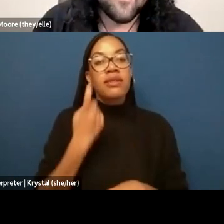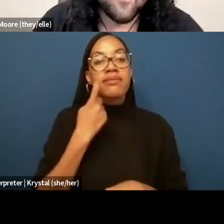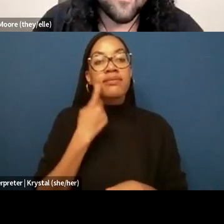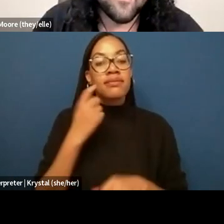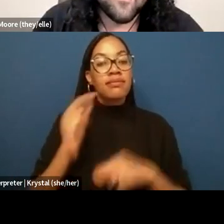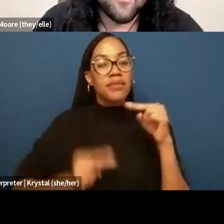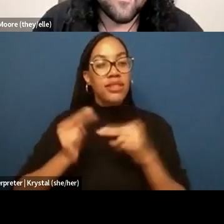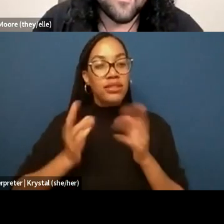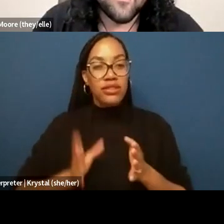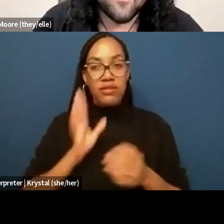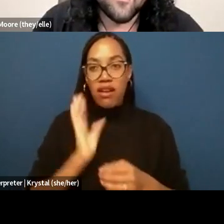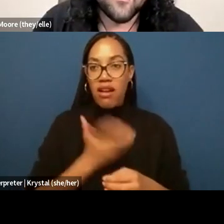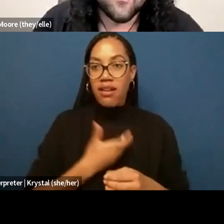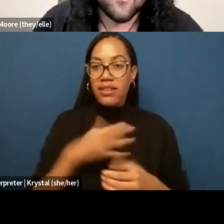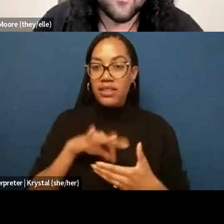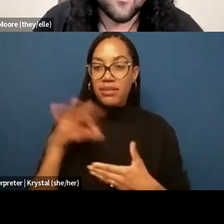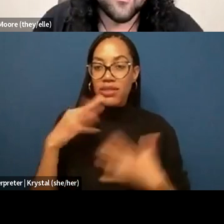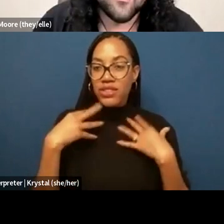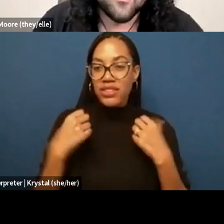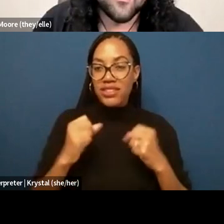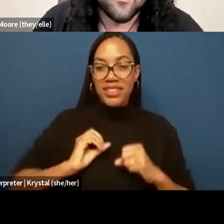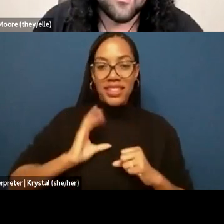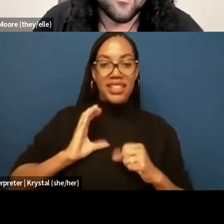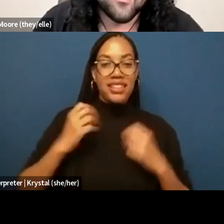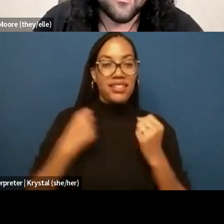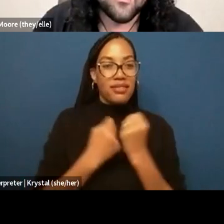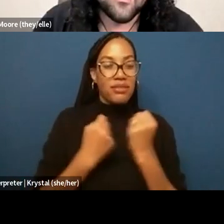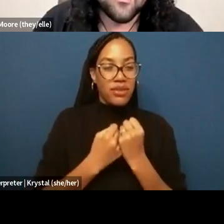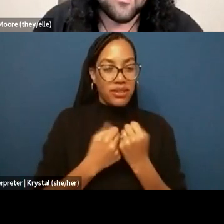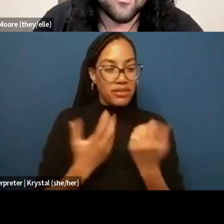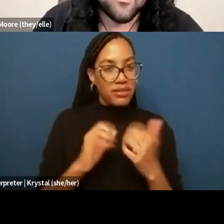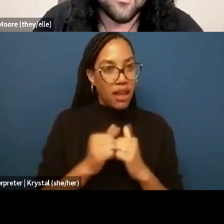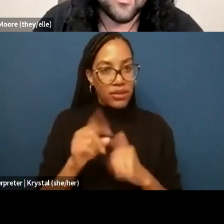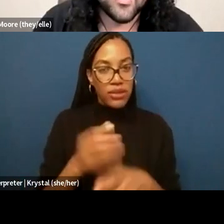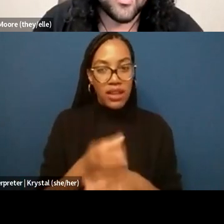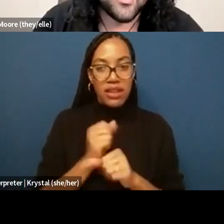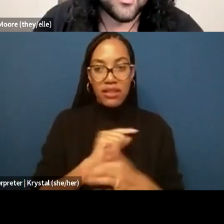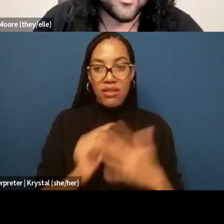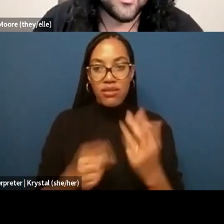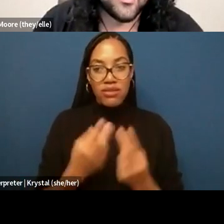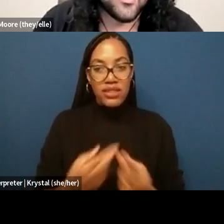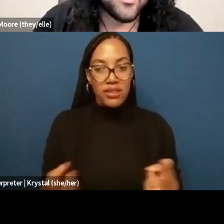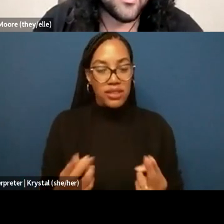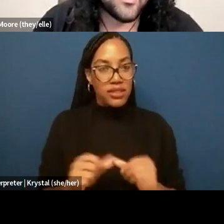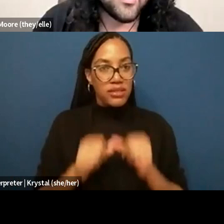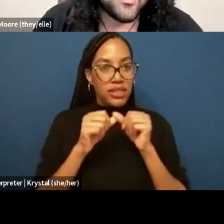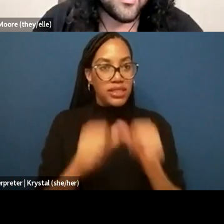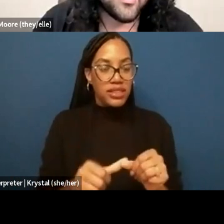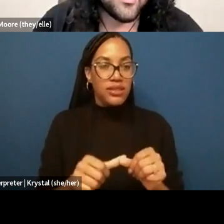heating and support. How can I get this into, how can I get those resources so they have longstanding infrastructure? But then